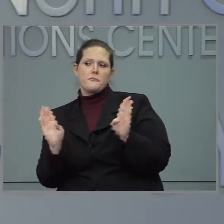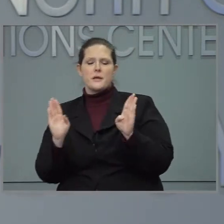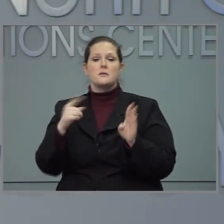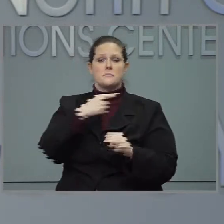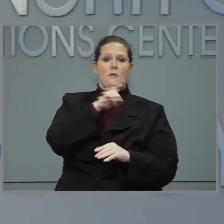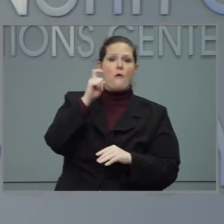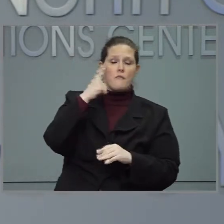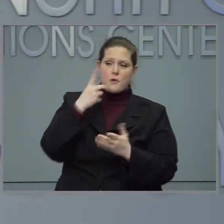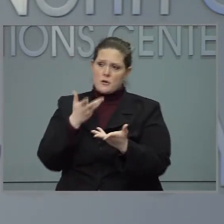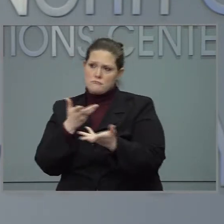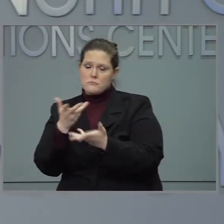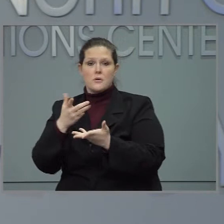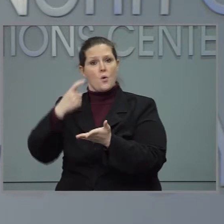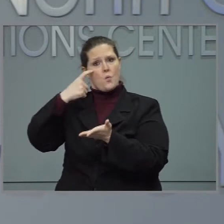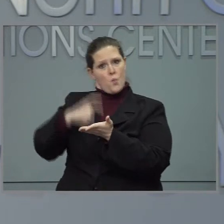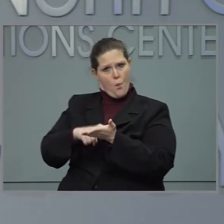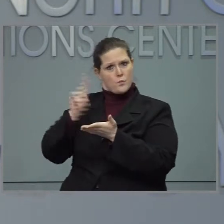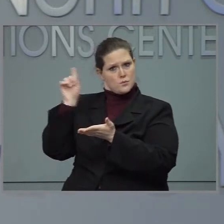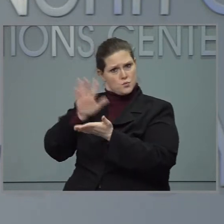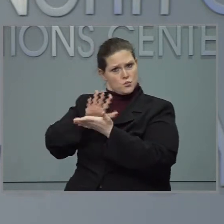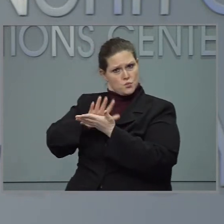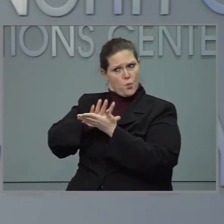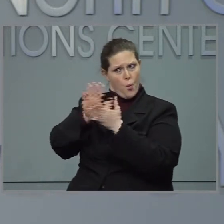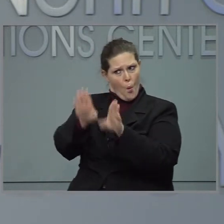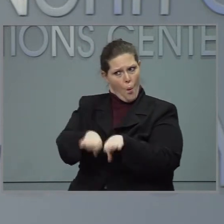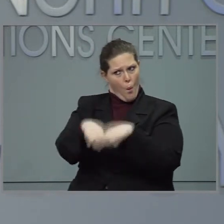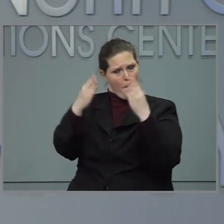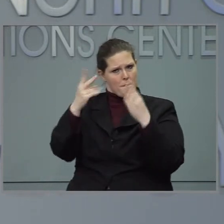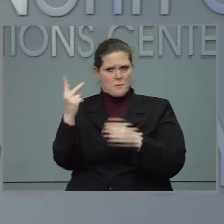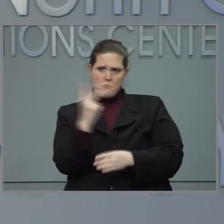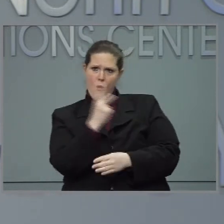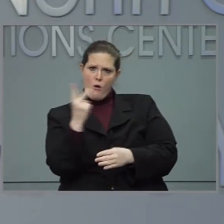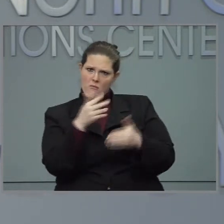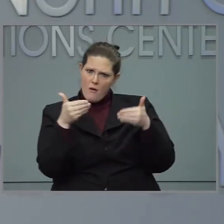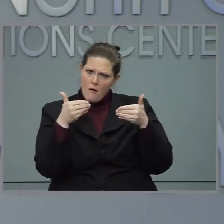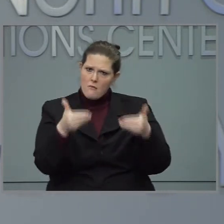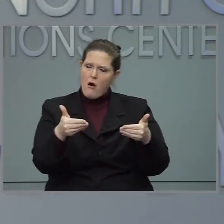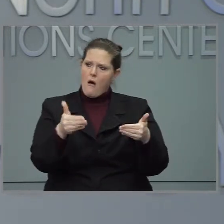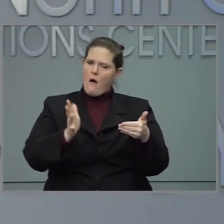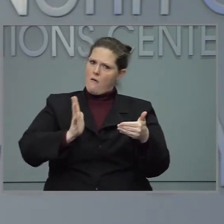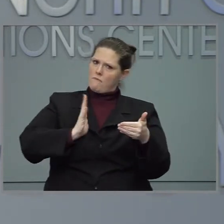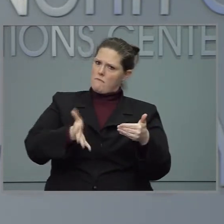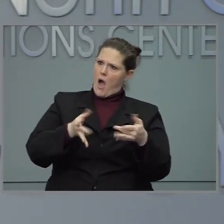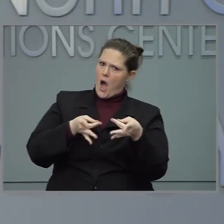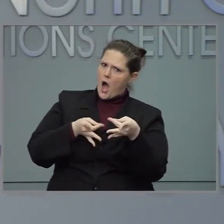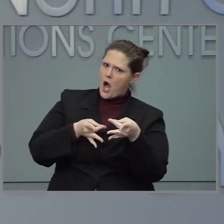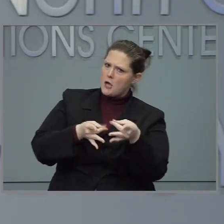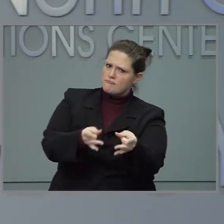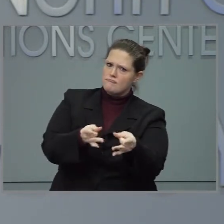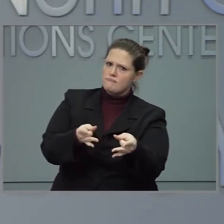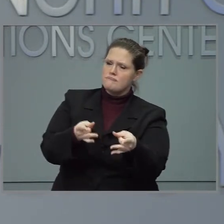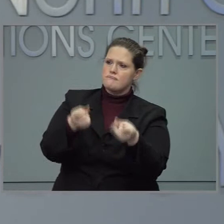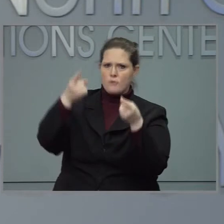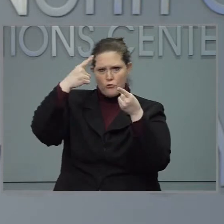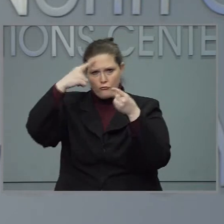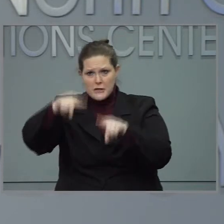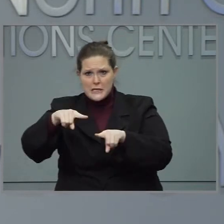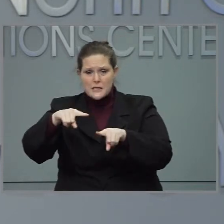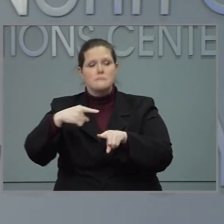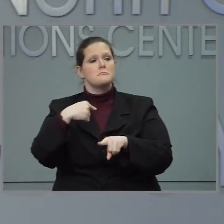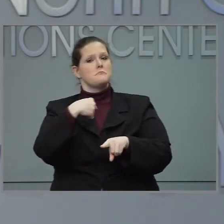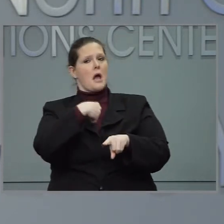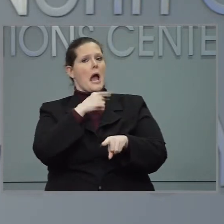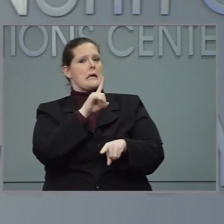on the school opening bill. I know from my standpoint, I've been having constant briefings with the senior